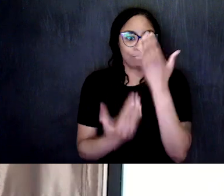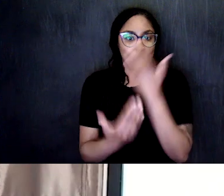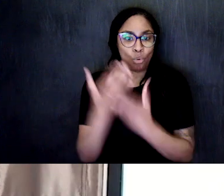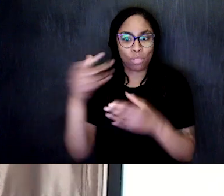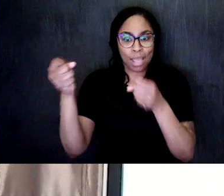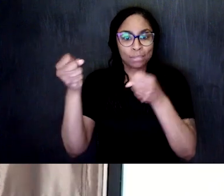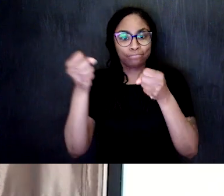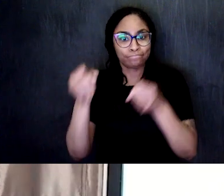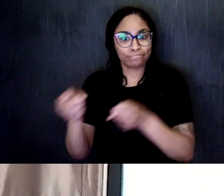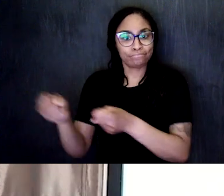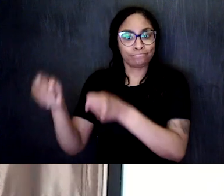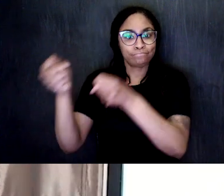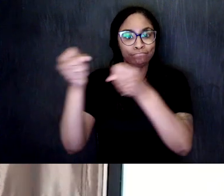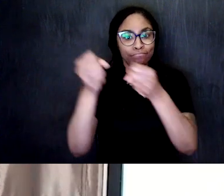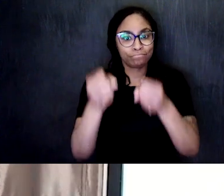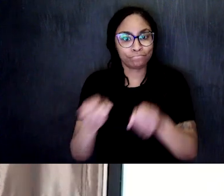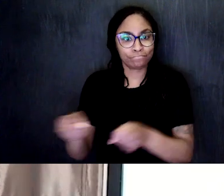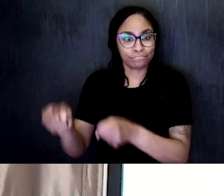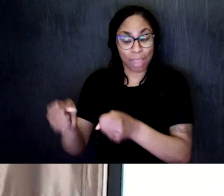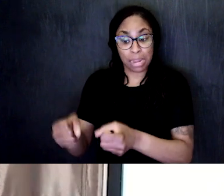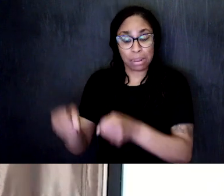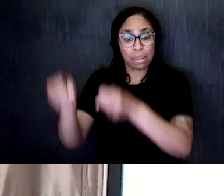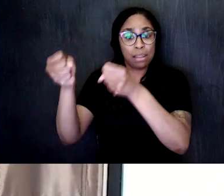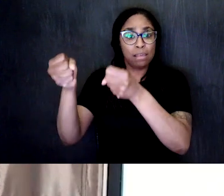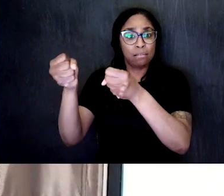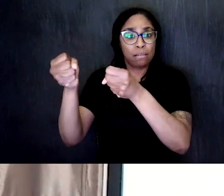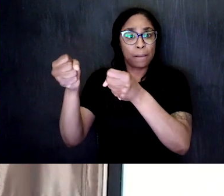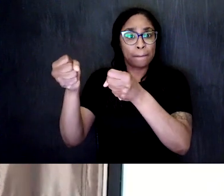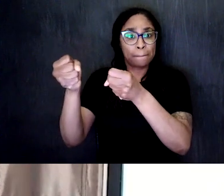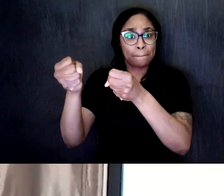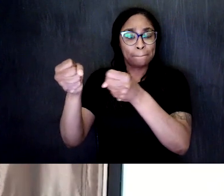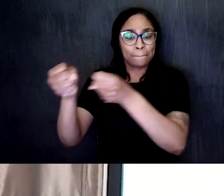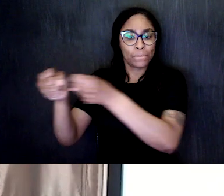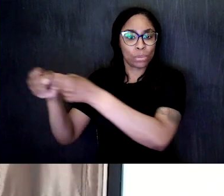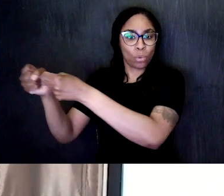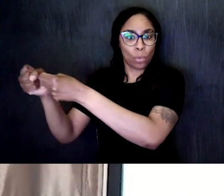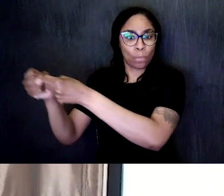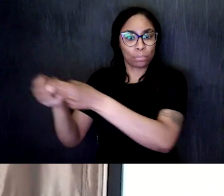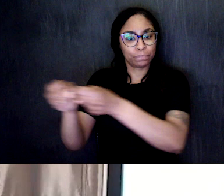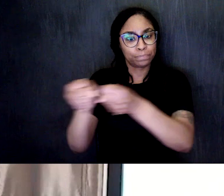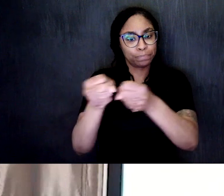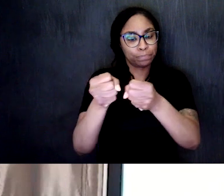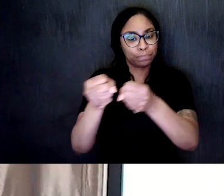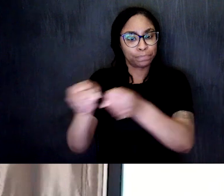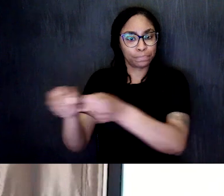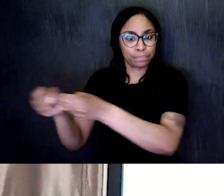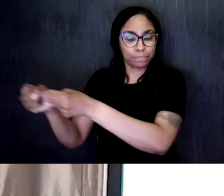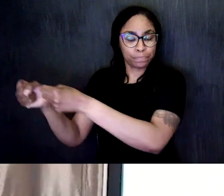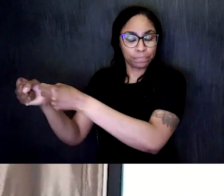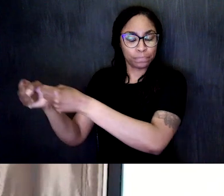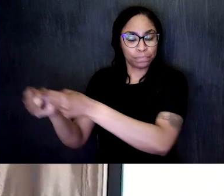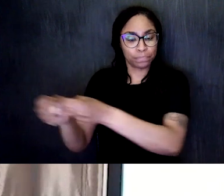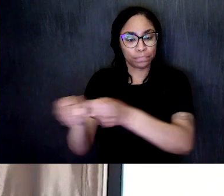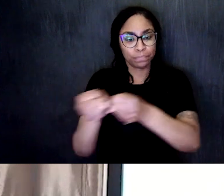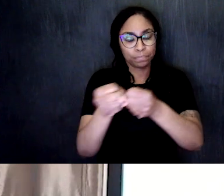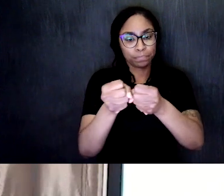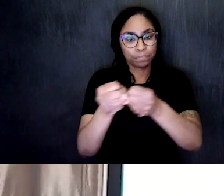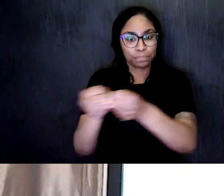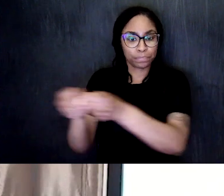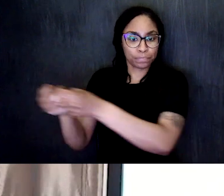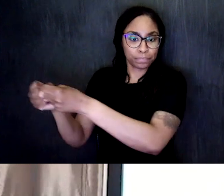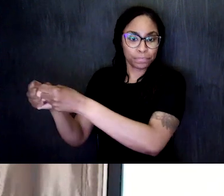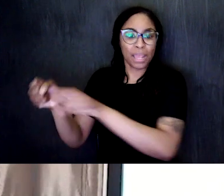two hand thing. So. And lift up. And we'll start by opening up. Side to